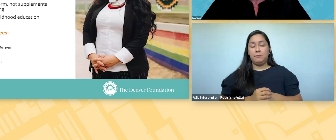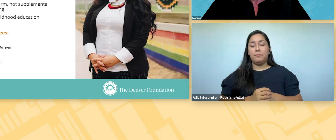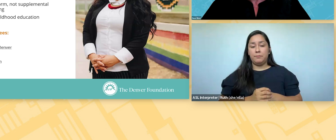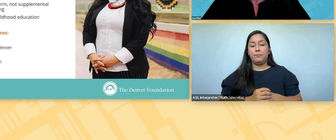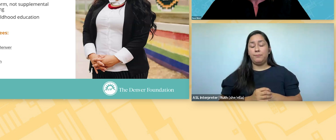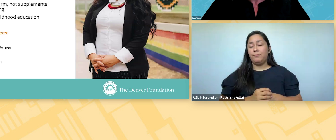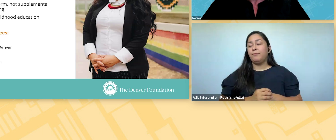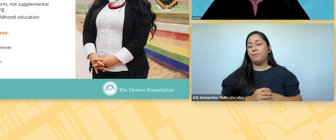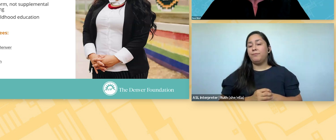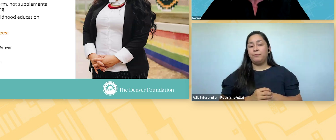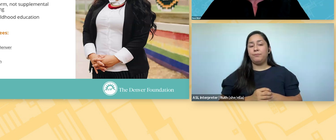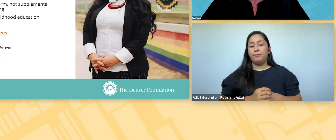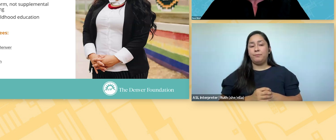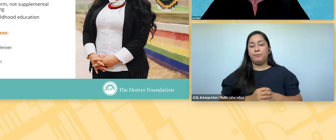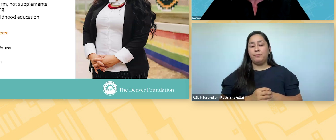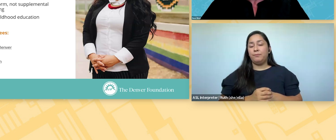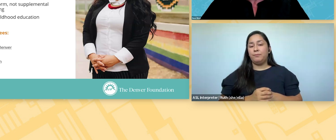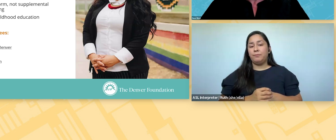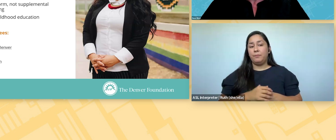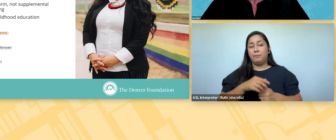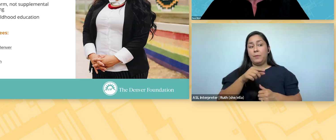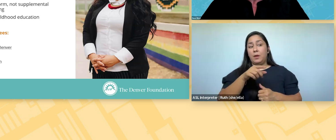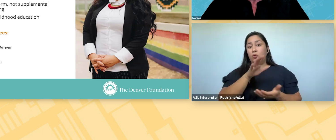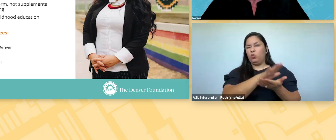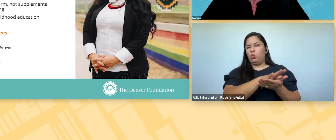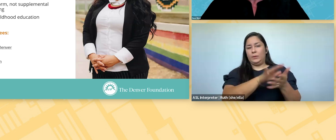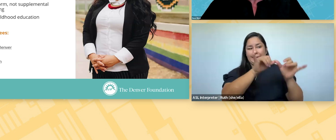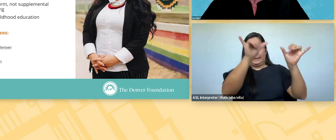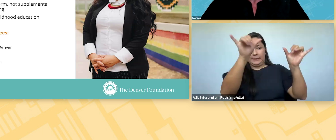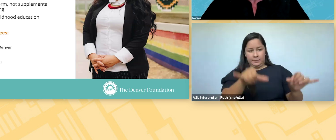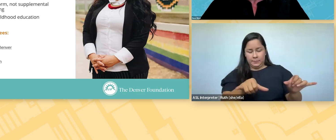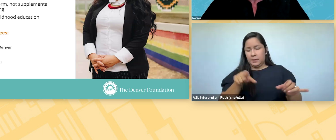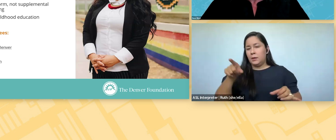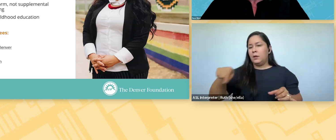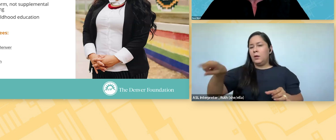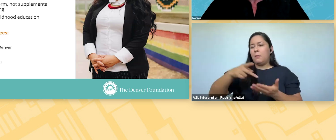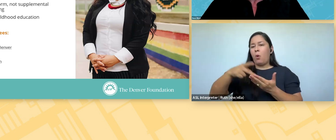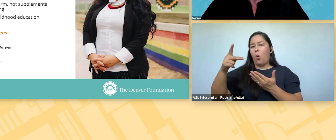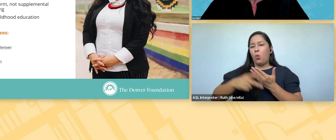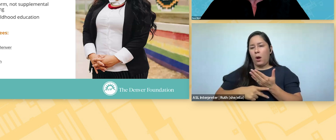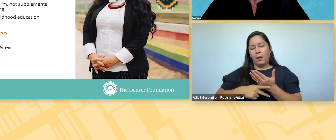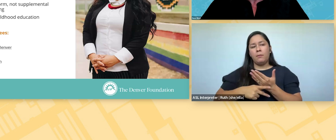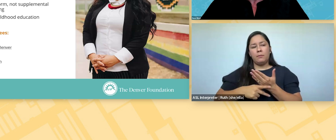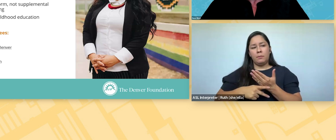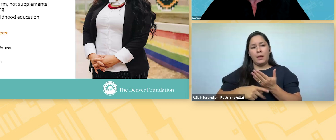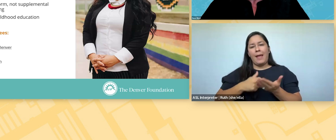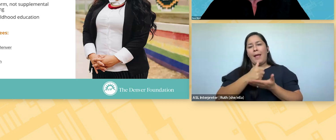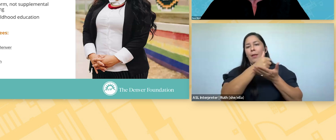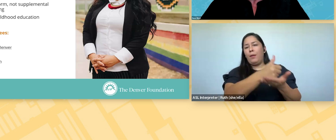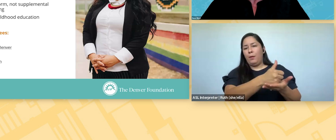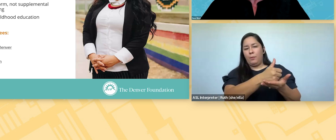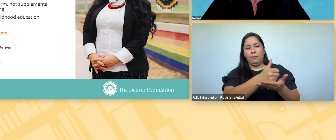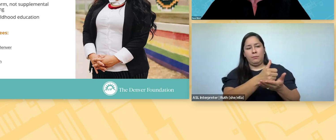really change the face of the school system as it relates to racial equity. So we're looking for programs